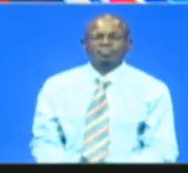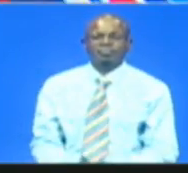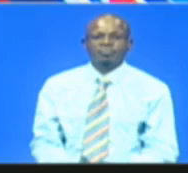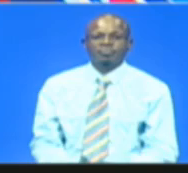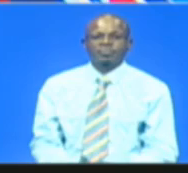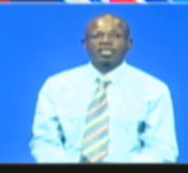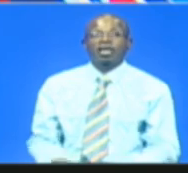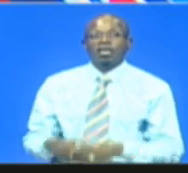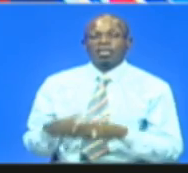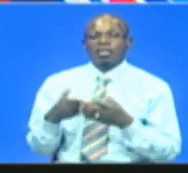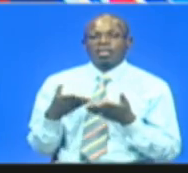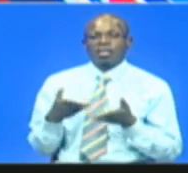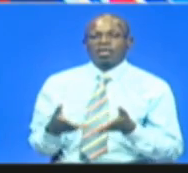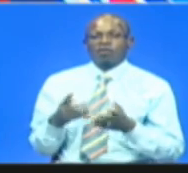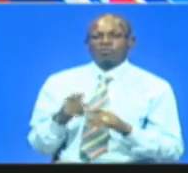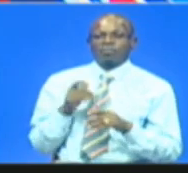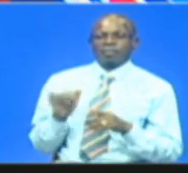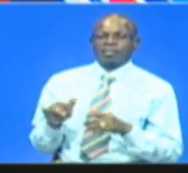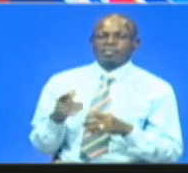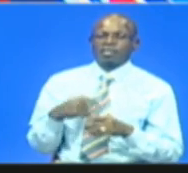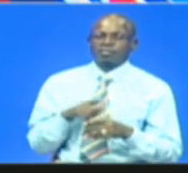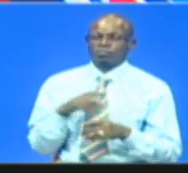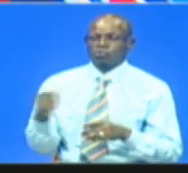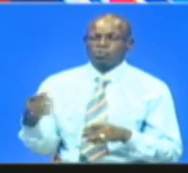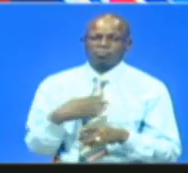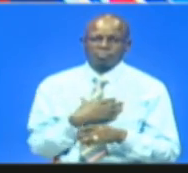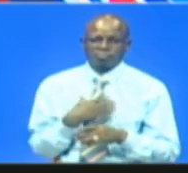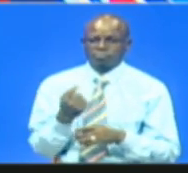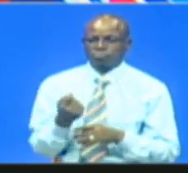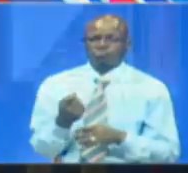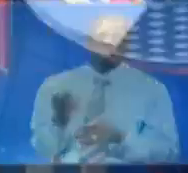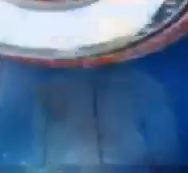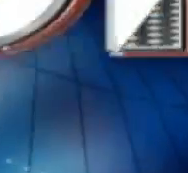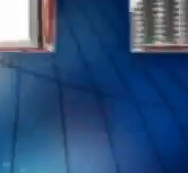Well, from the courts, we take another break. We'll be back with more stories.